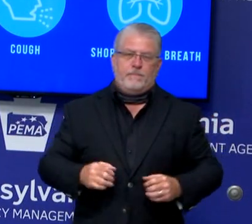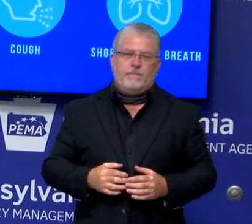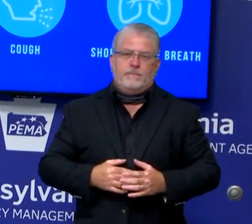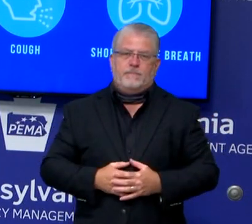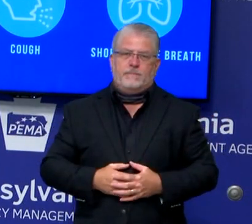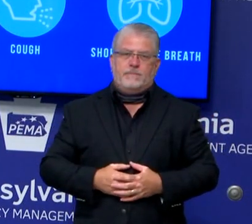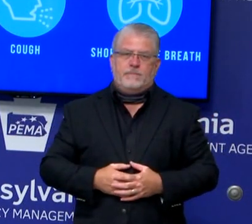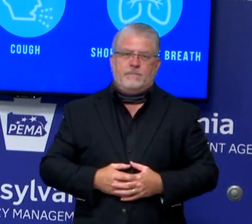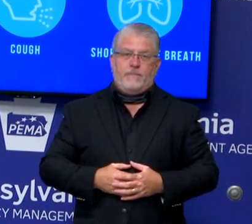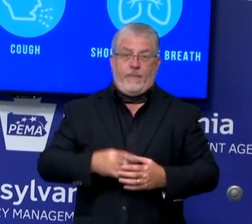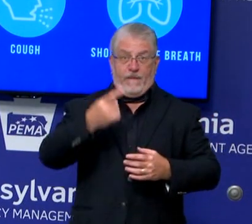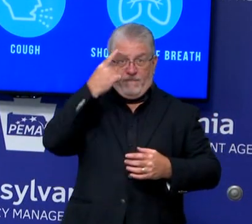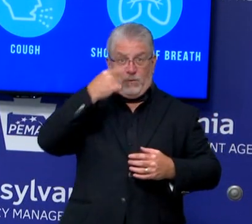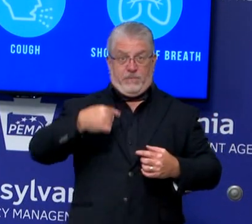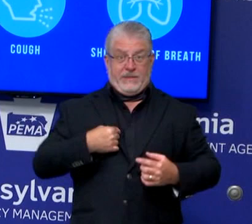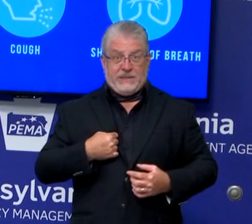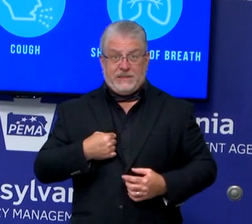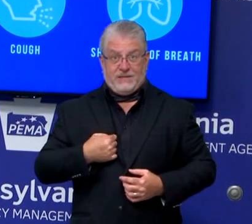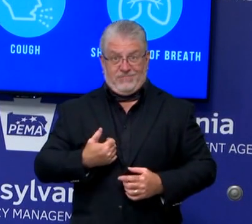As for me,